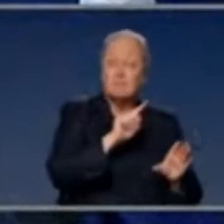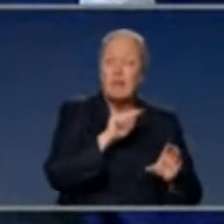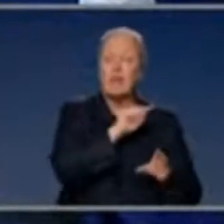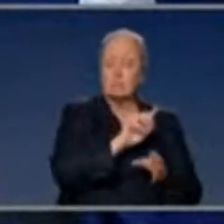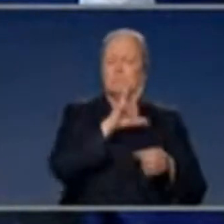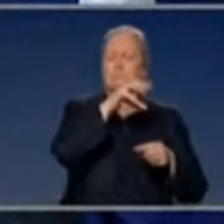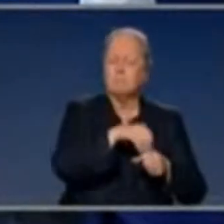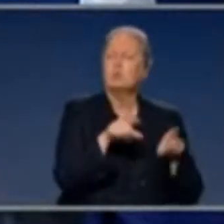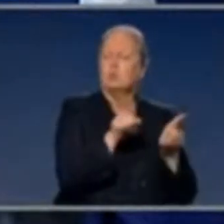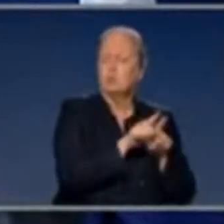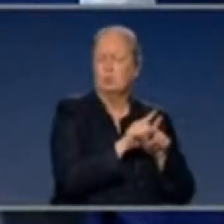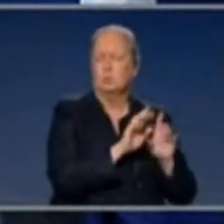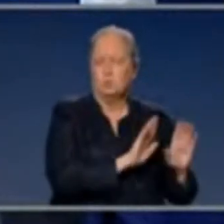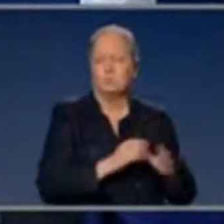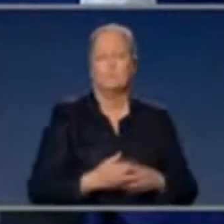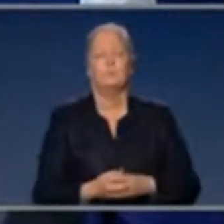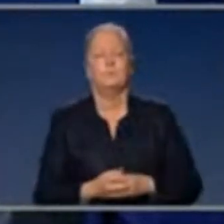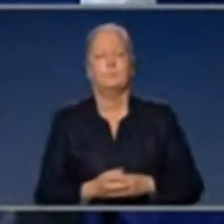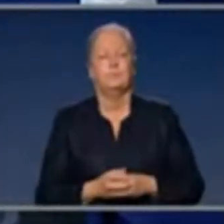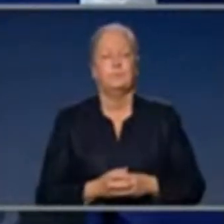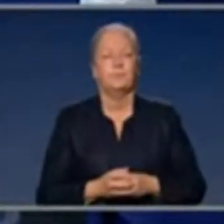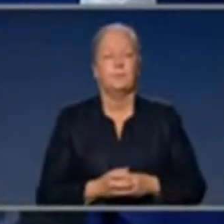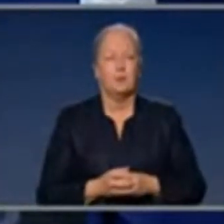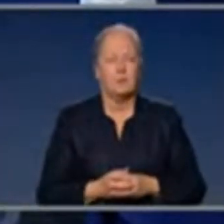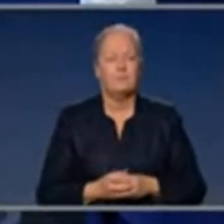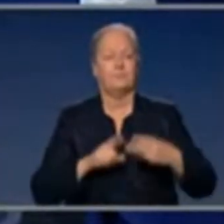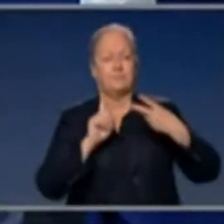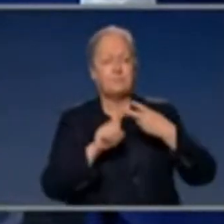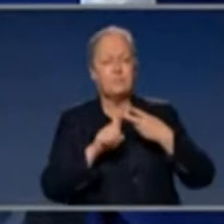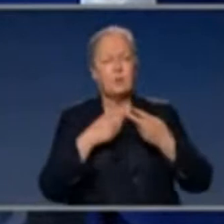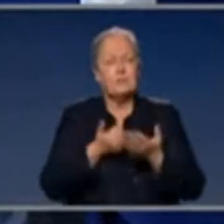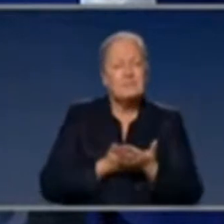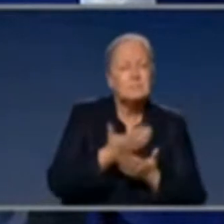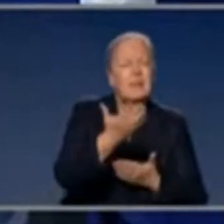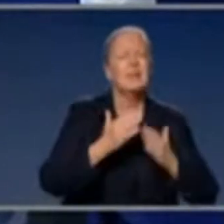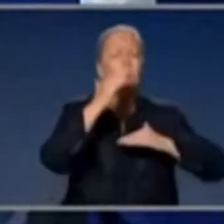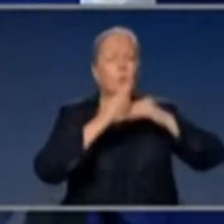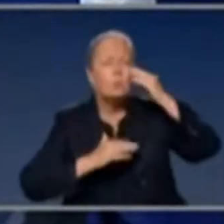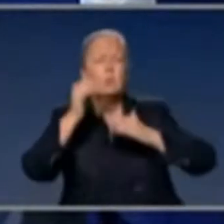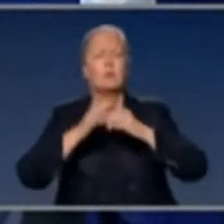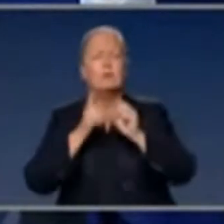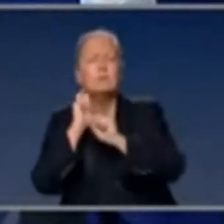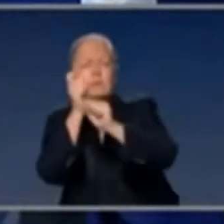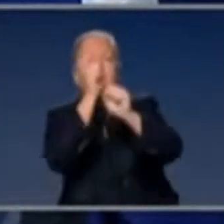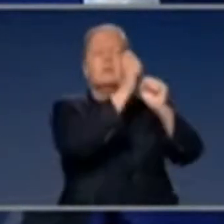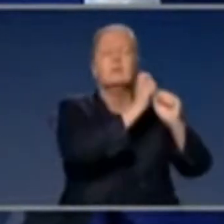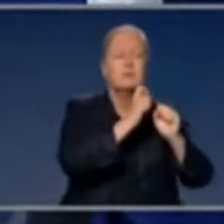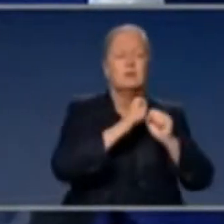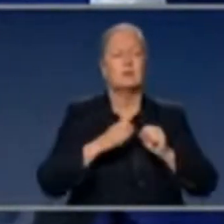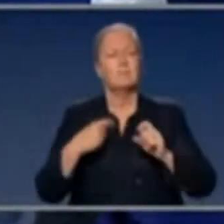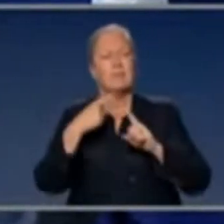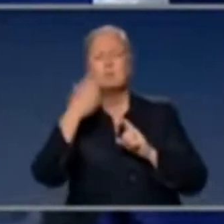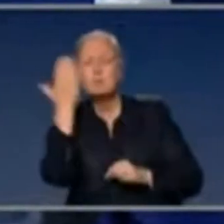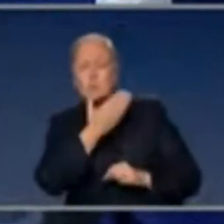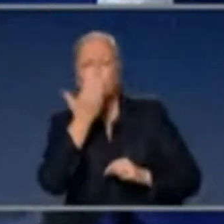welcome that. Secondly, in the area of infrastructure programs and capital works programs, training and skills